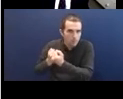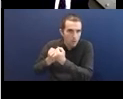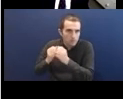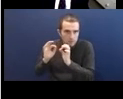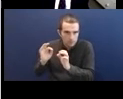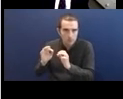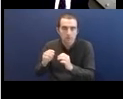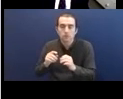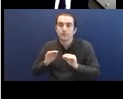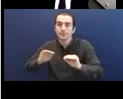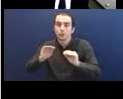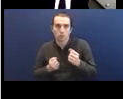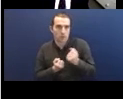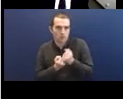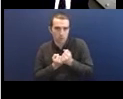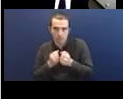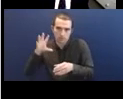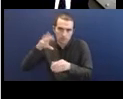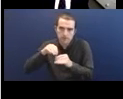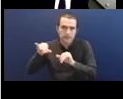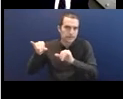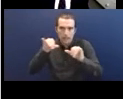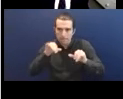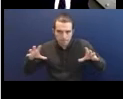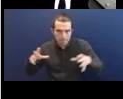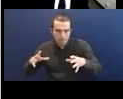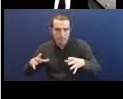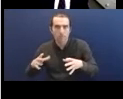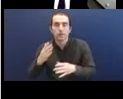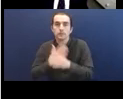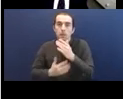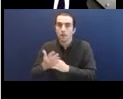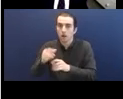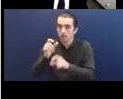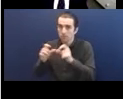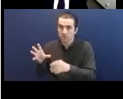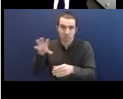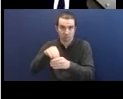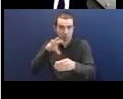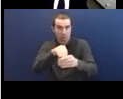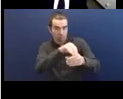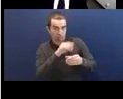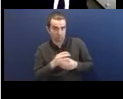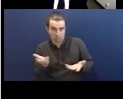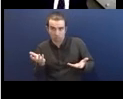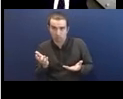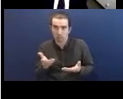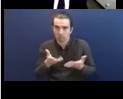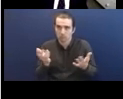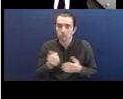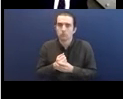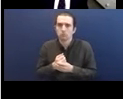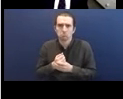Mm-hmm. The teachers liaise with the entire class, all are included for the support. Continuity